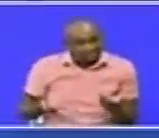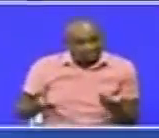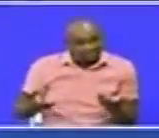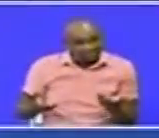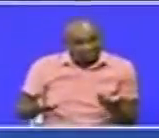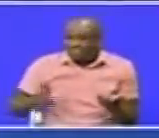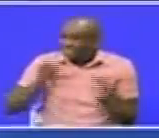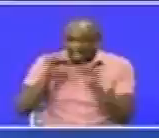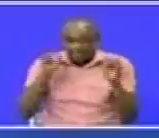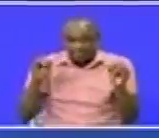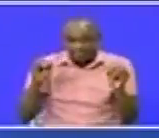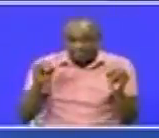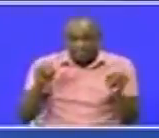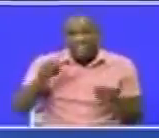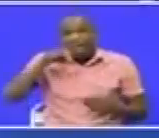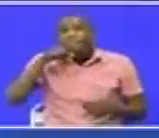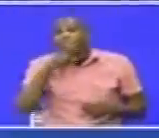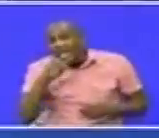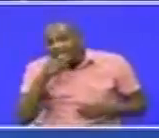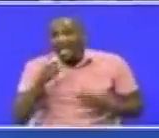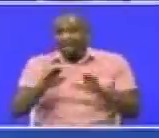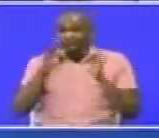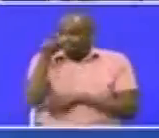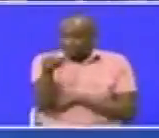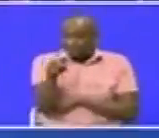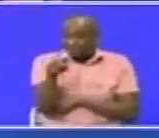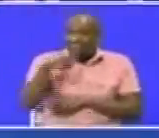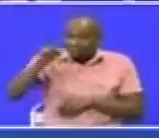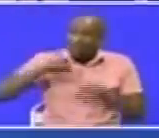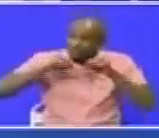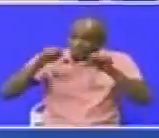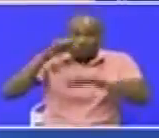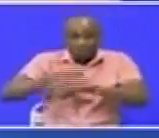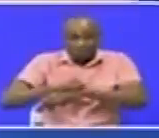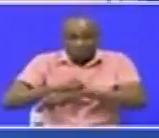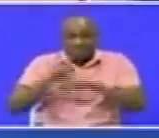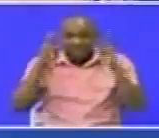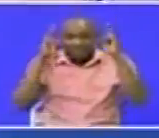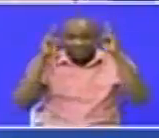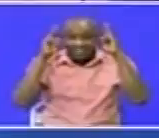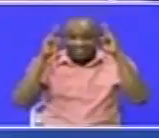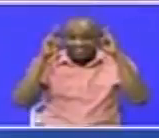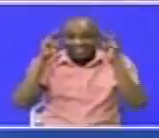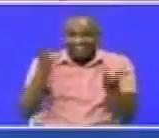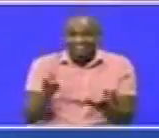bicycles not only keep the men away, they help them stay in school. Mashirima Kapombe.